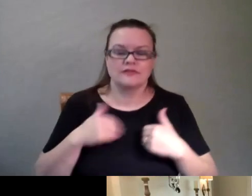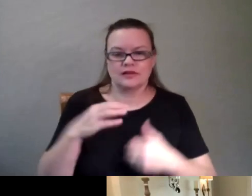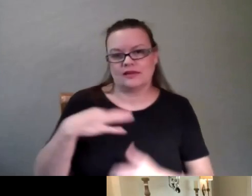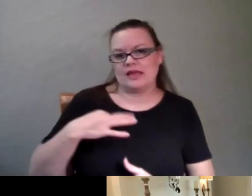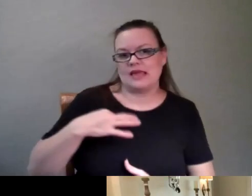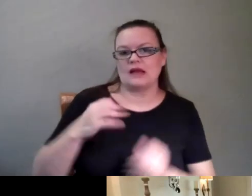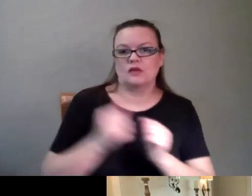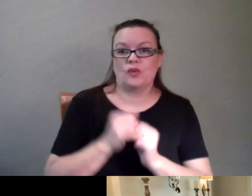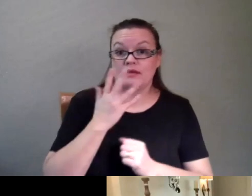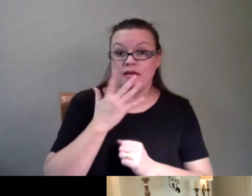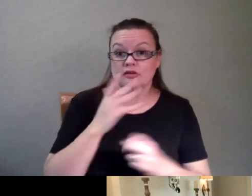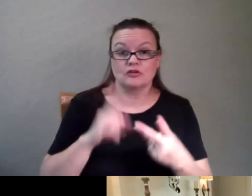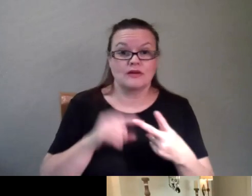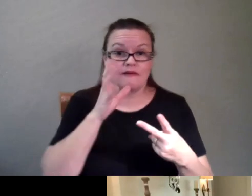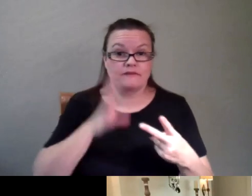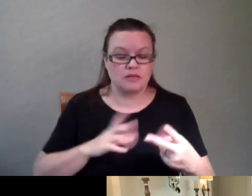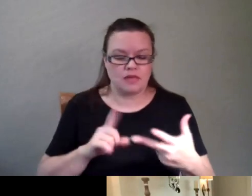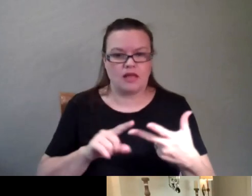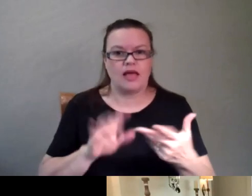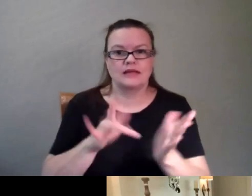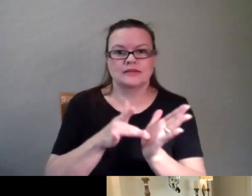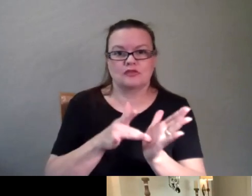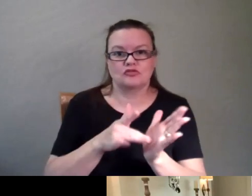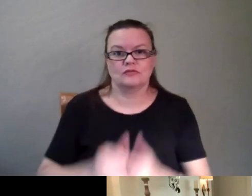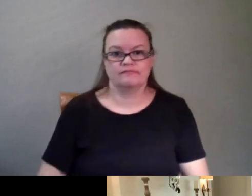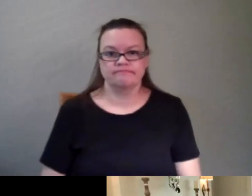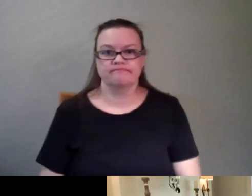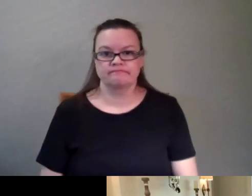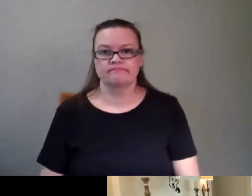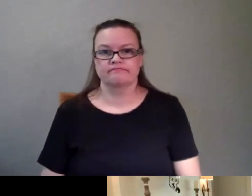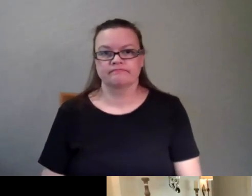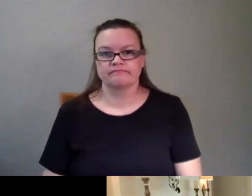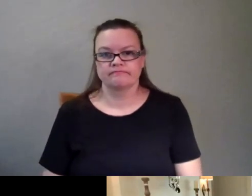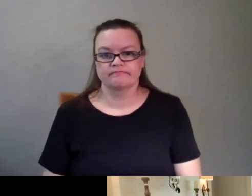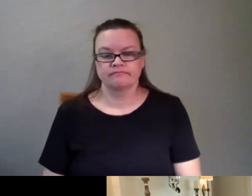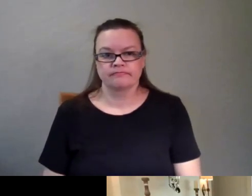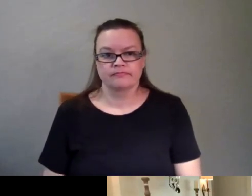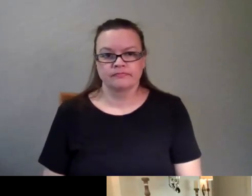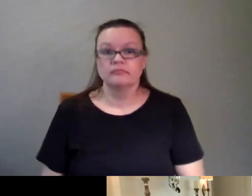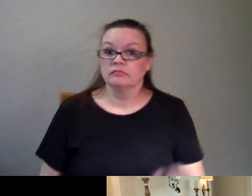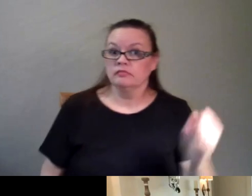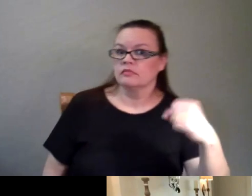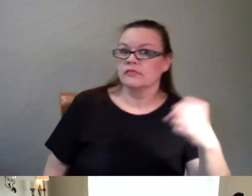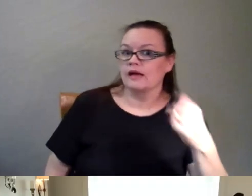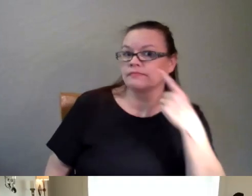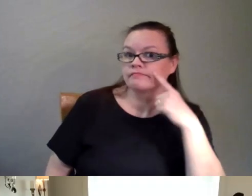of color and female candidates in those districts. Yeah.